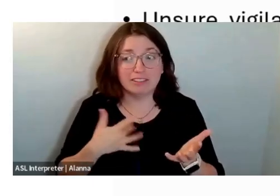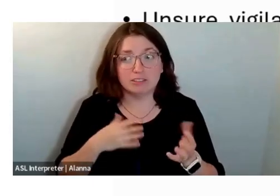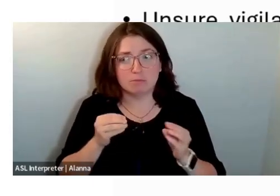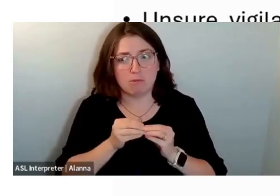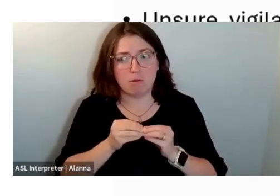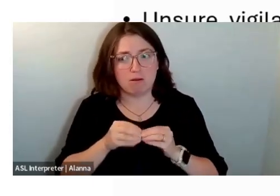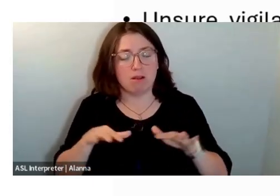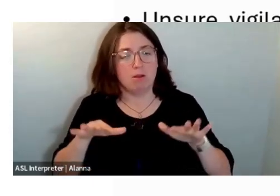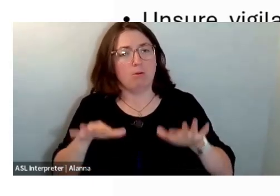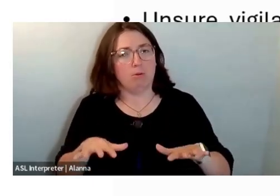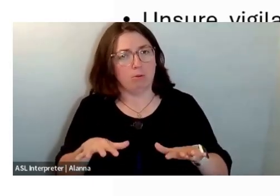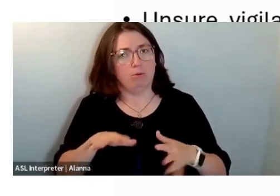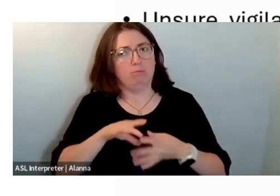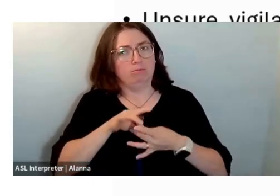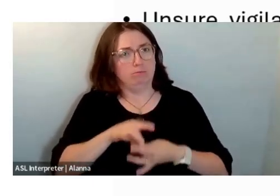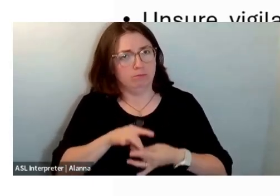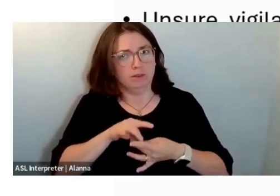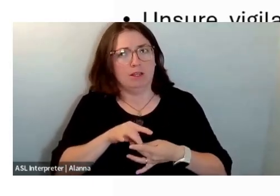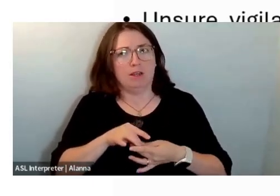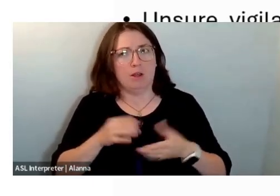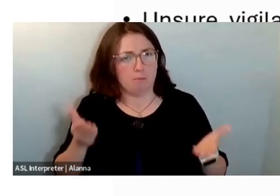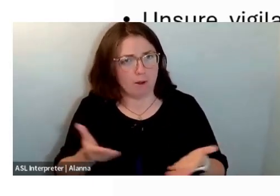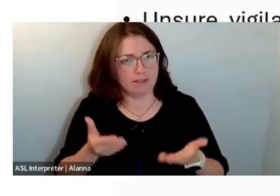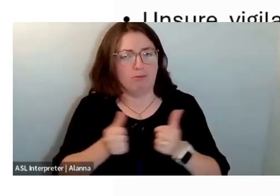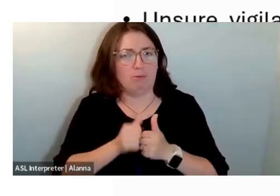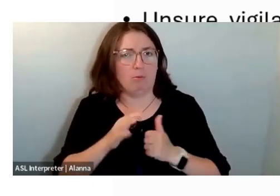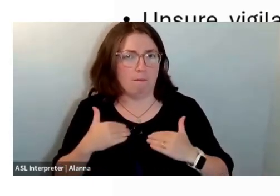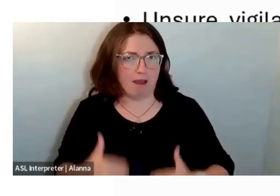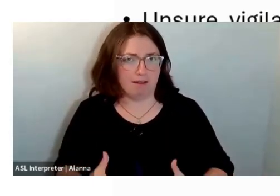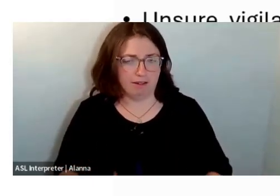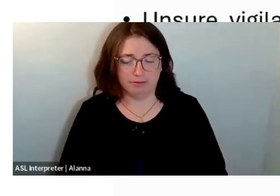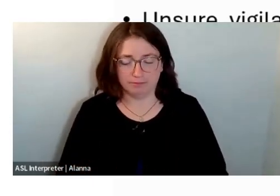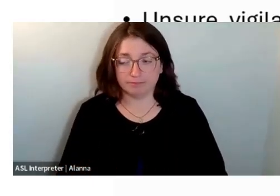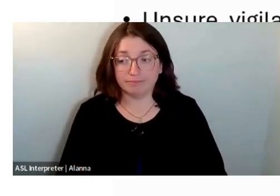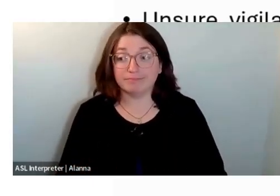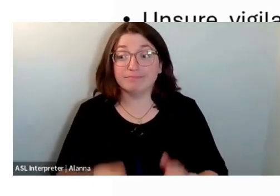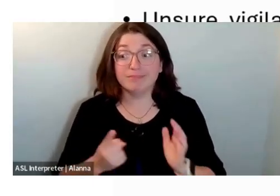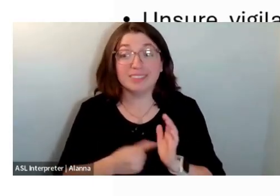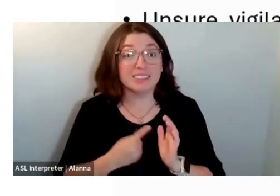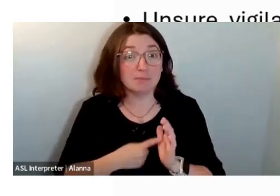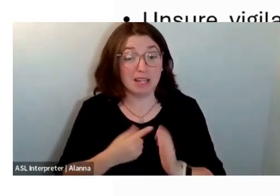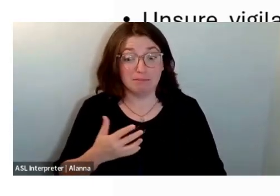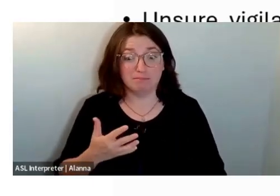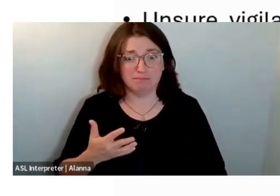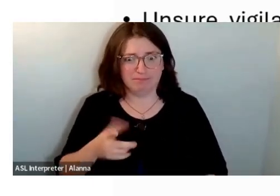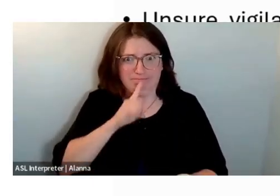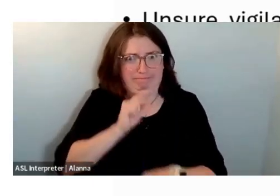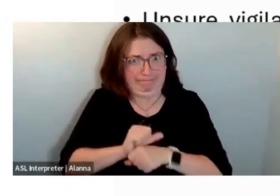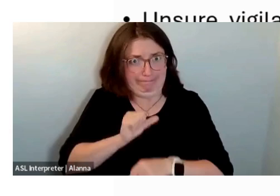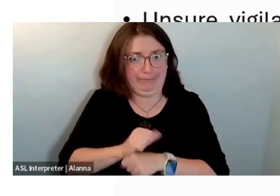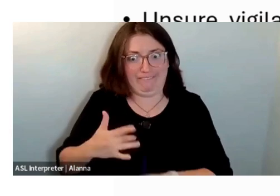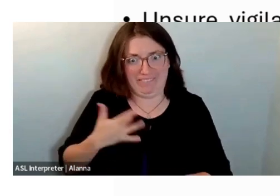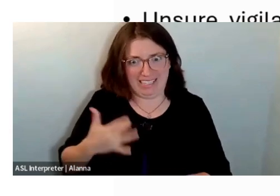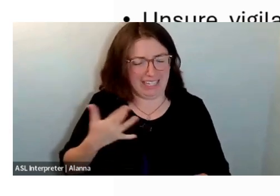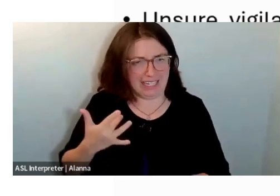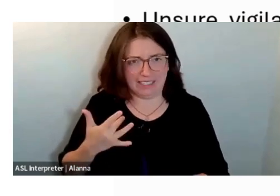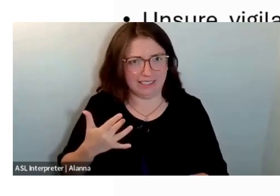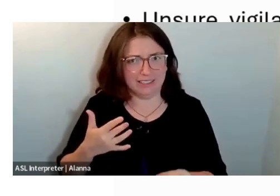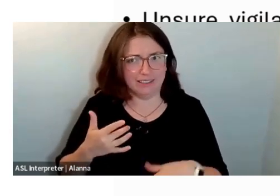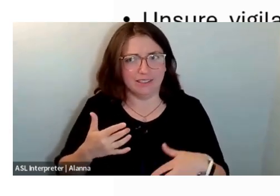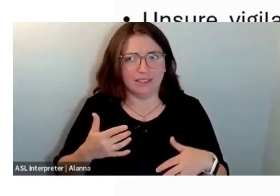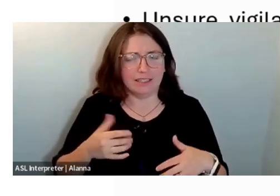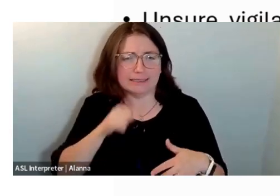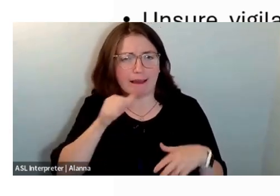your body. Sometimes sensation itself stops feeling neutral. A twinge, a pain,